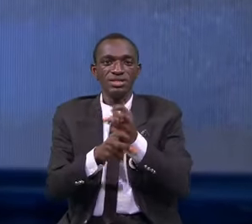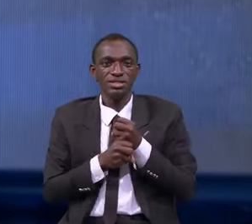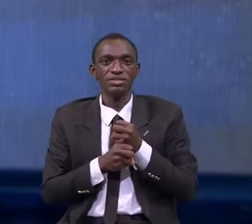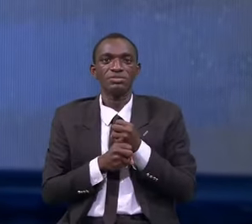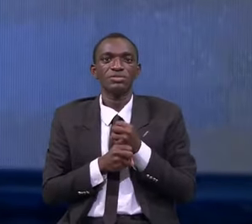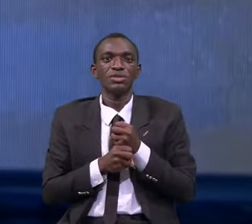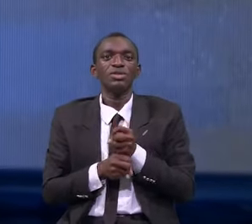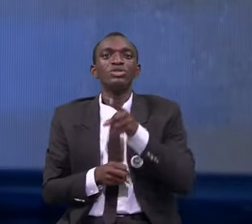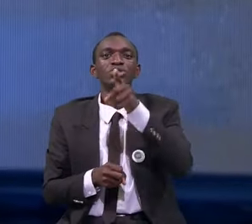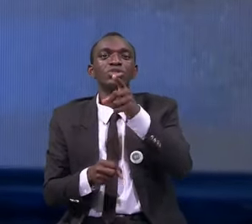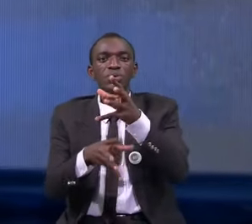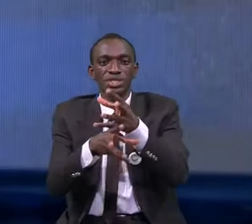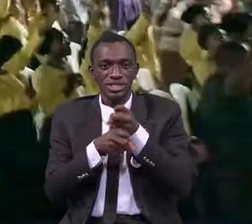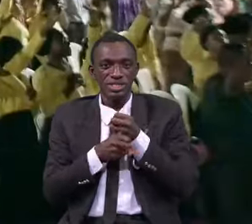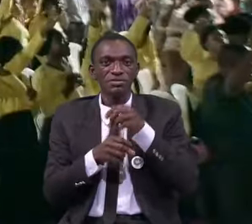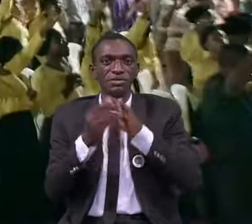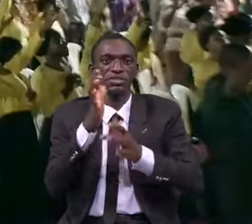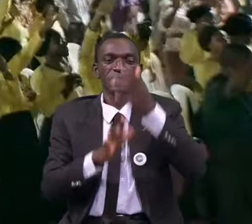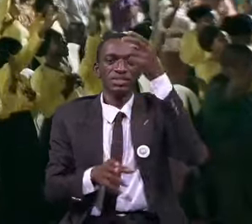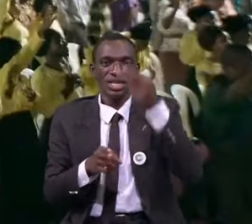You receive in Jesus' name.